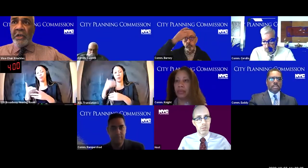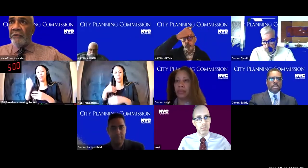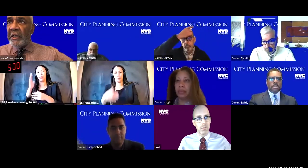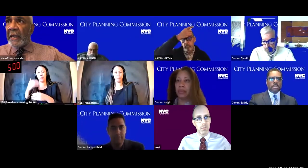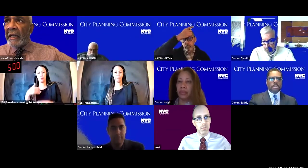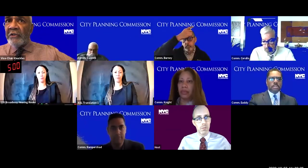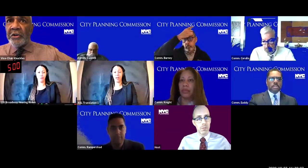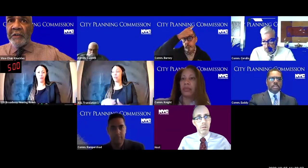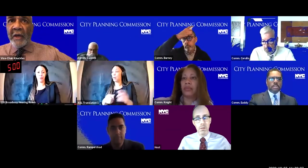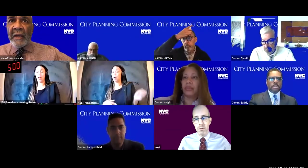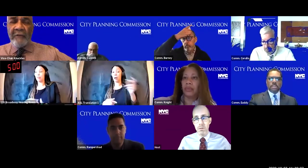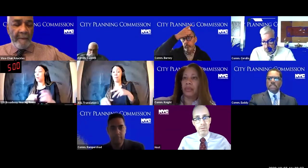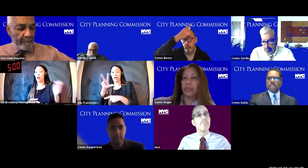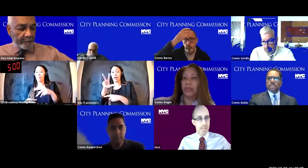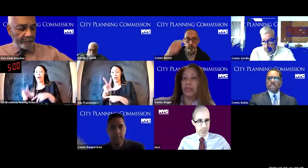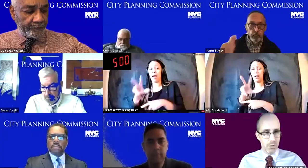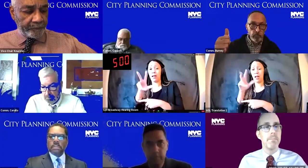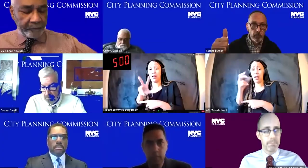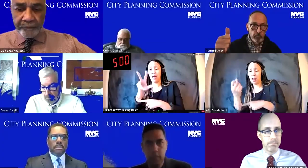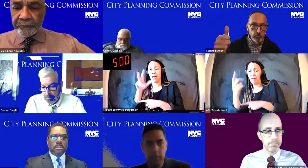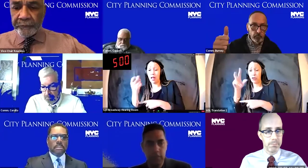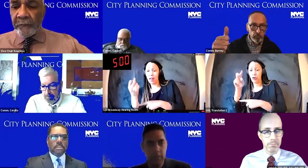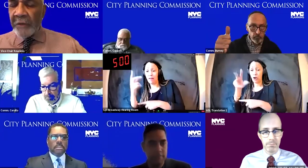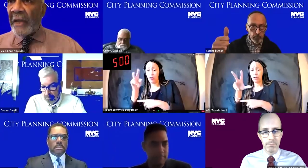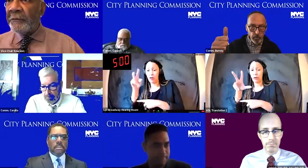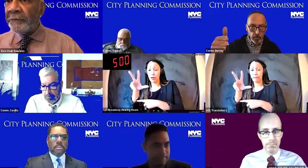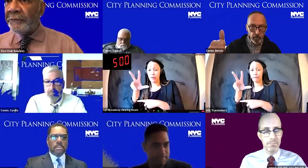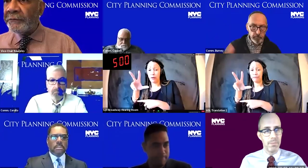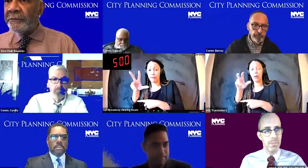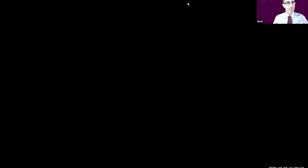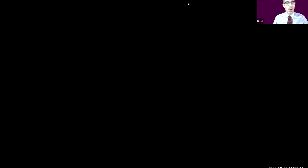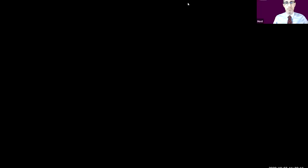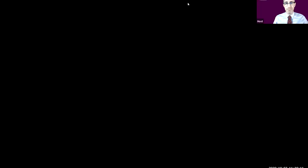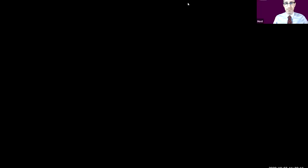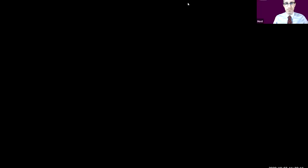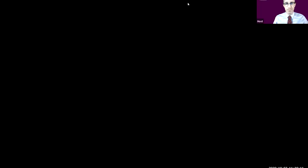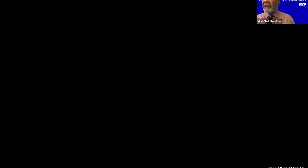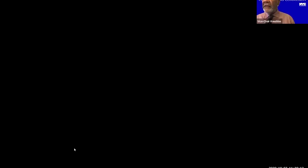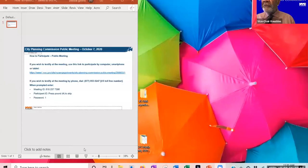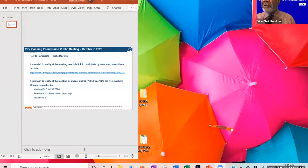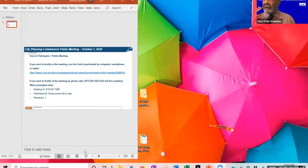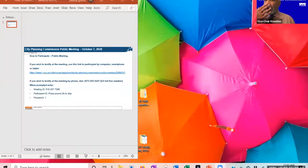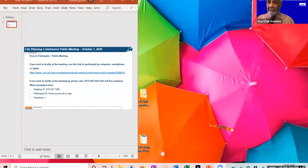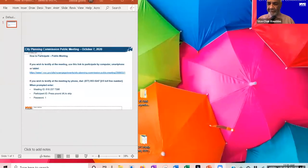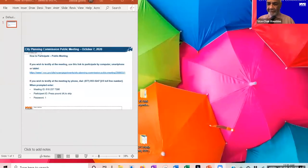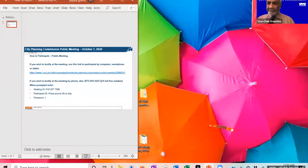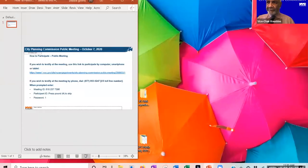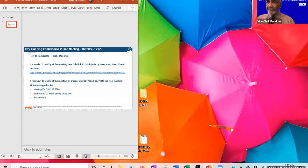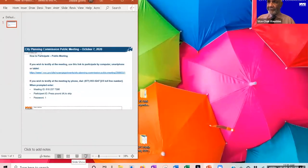would then reconvene at 11:35. That's right. Understood. Thank you. Thank you. We stand in recess.